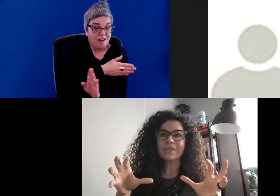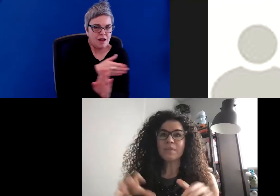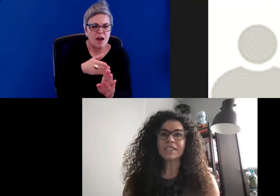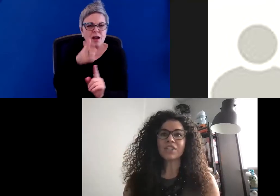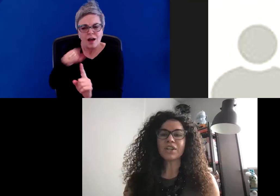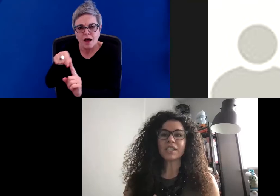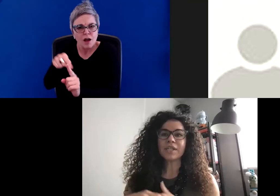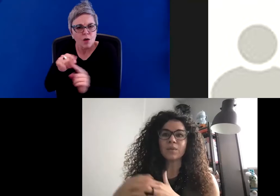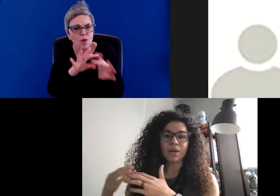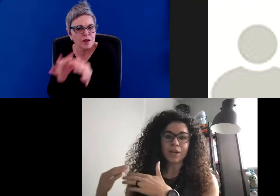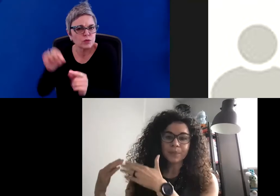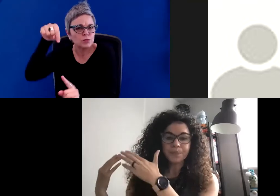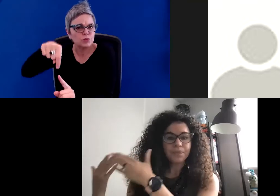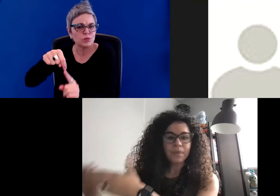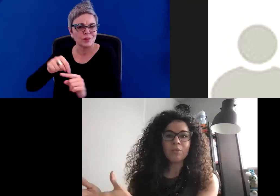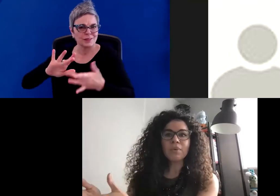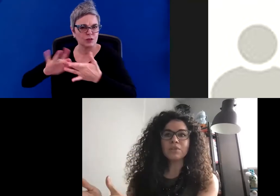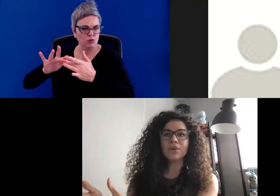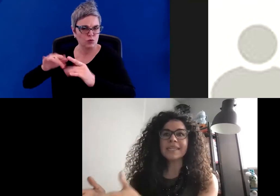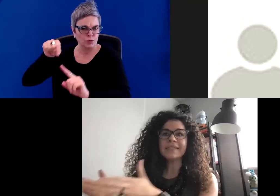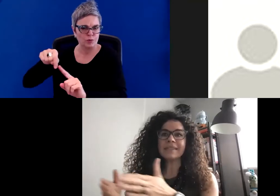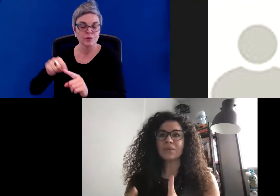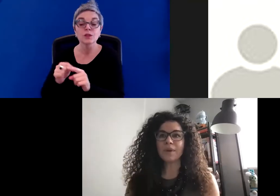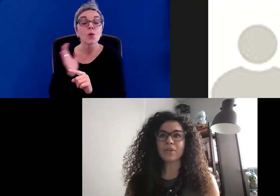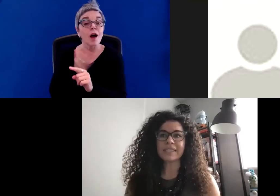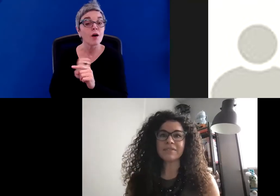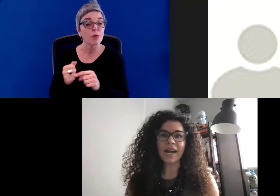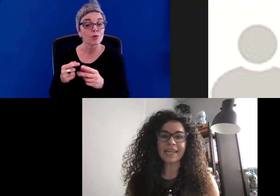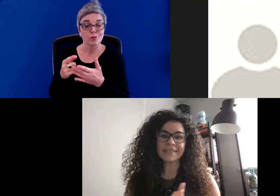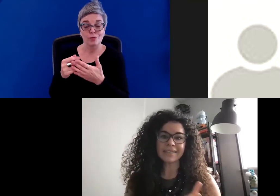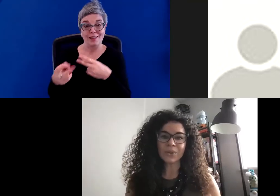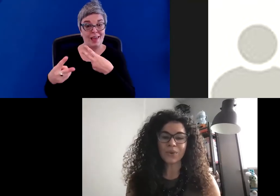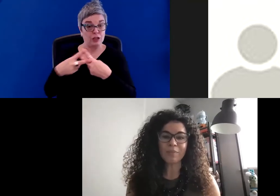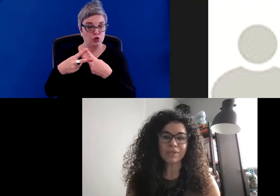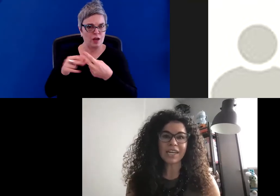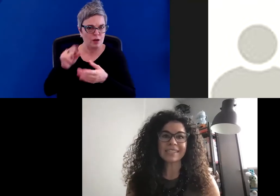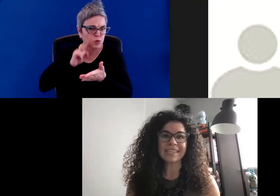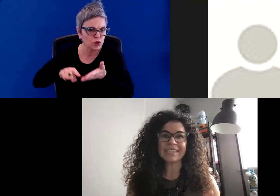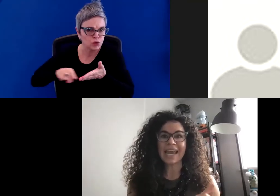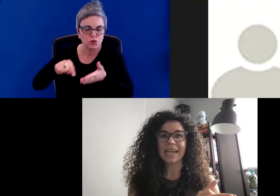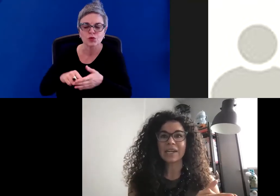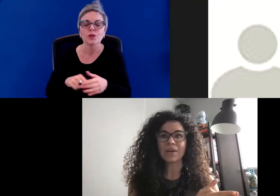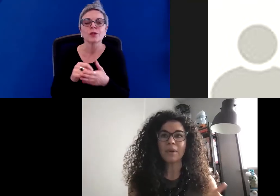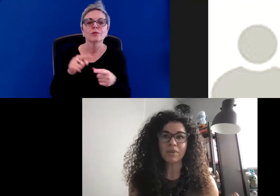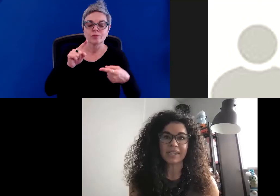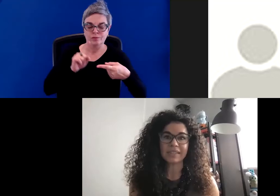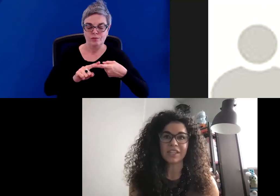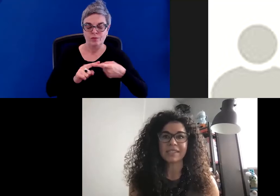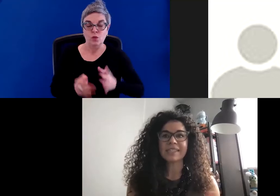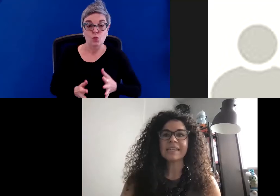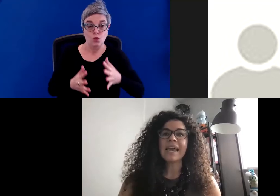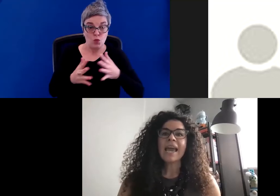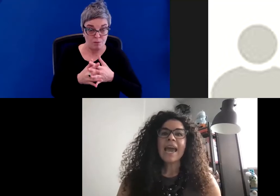hashtags, as we mentioned earlier, were pro-choice, reproductive rights, repro justice, and